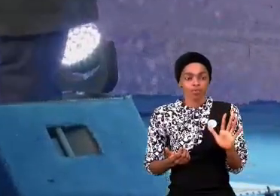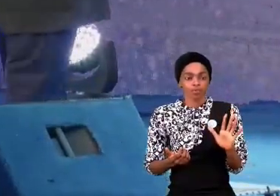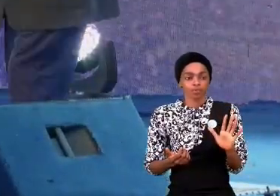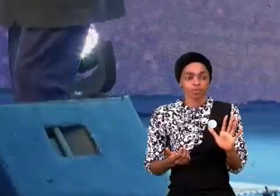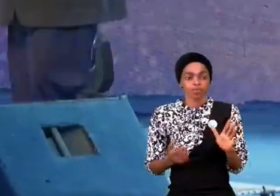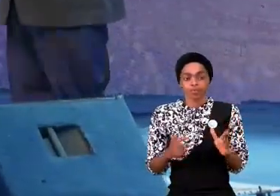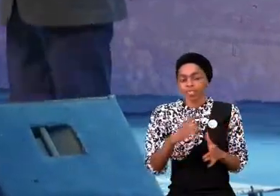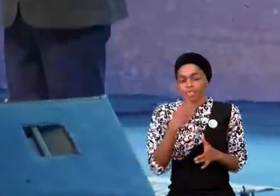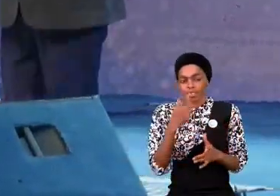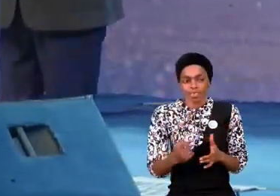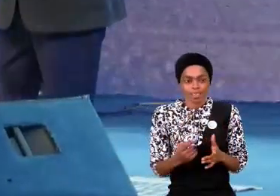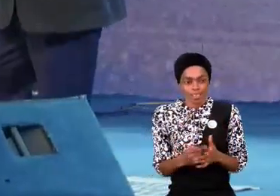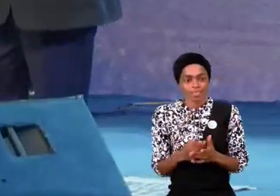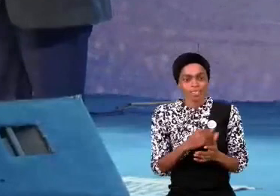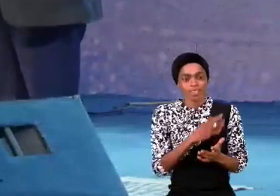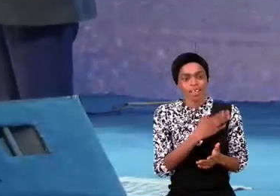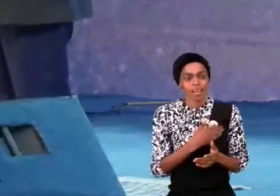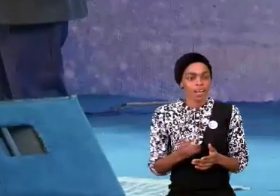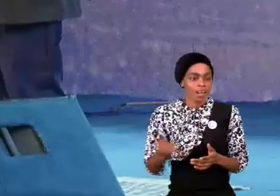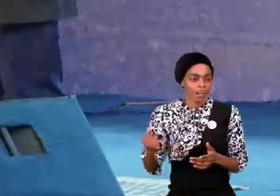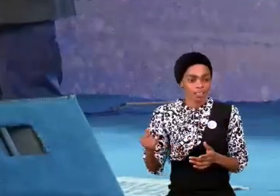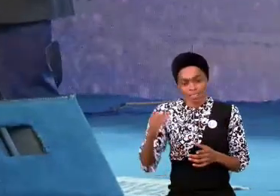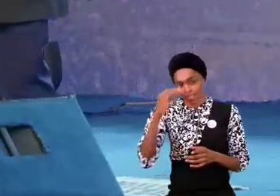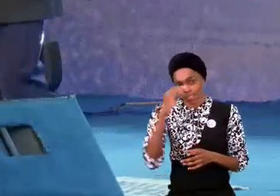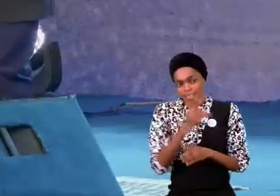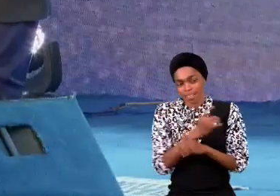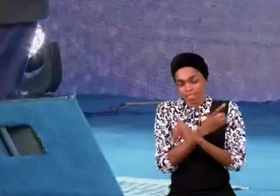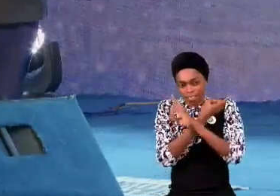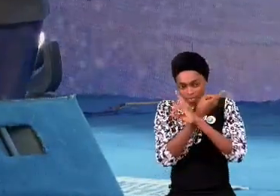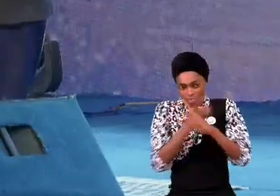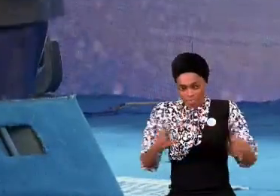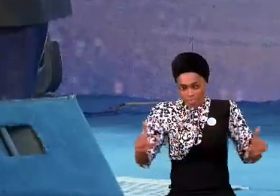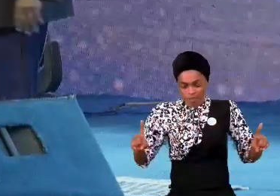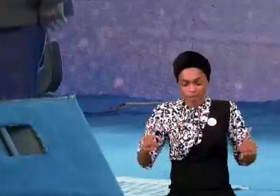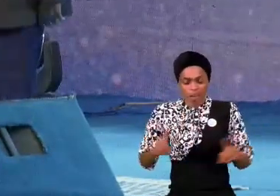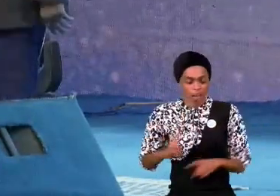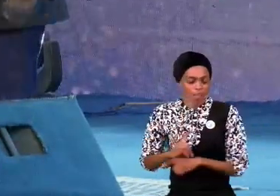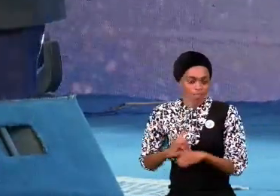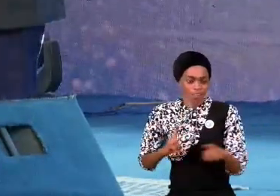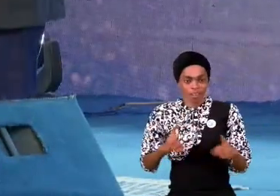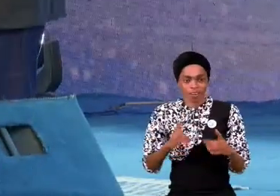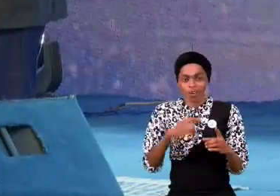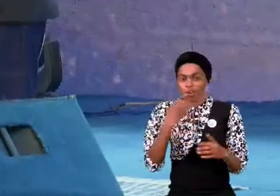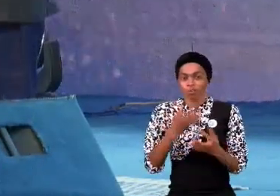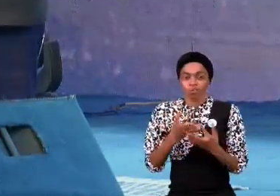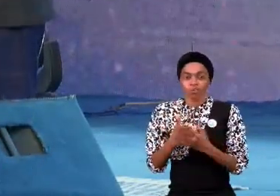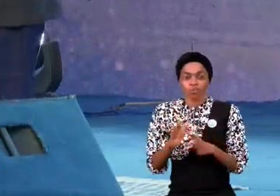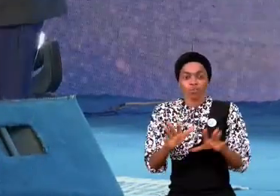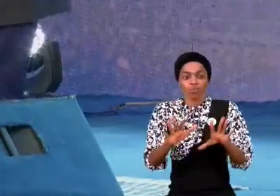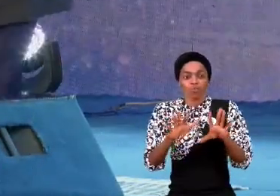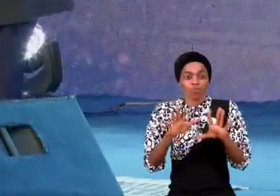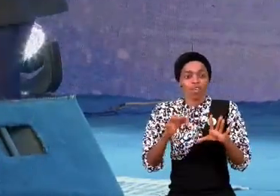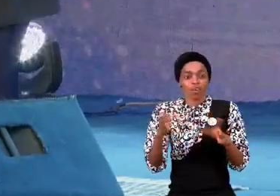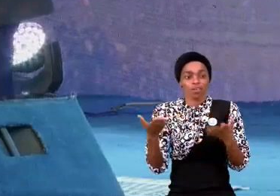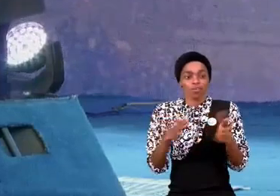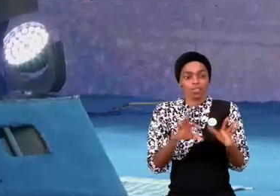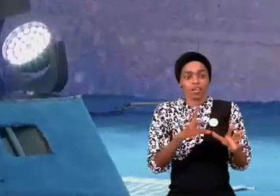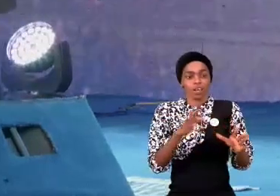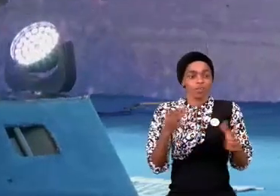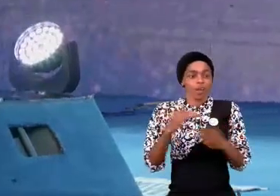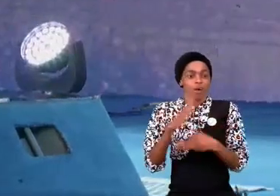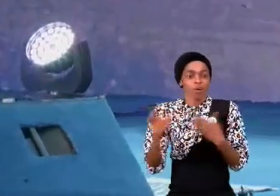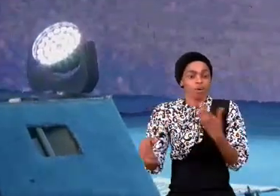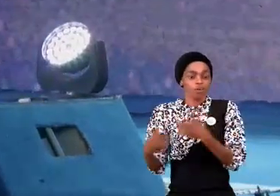who through fear of death were all their lifetime subject to bondage. All